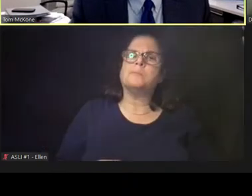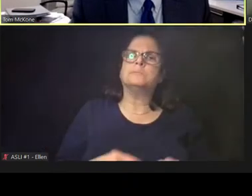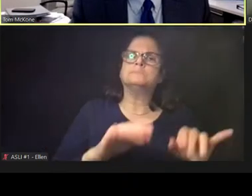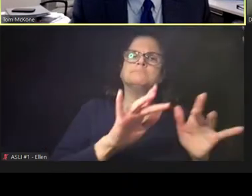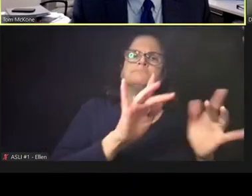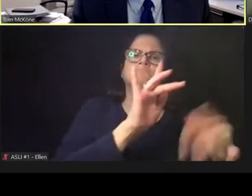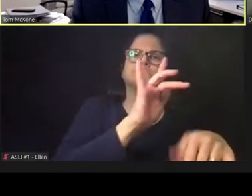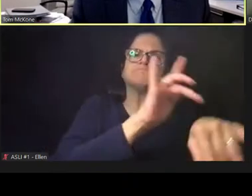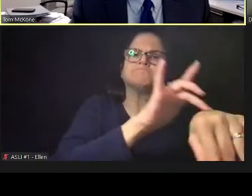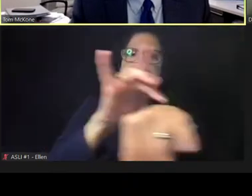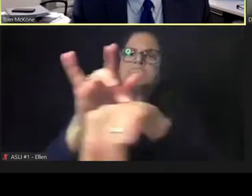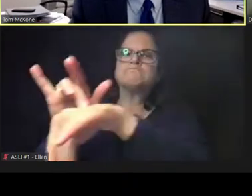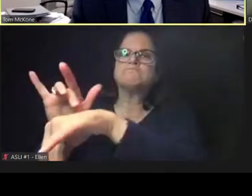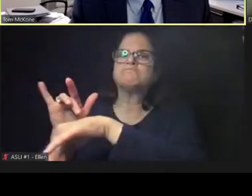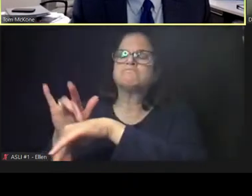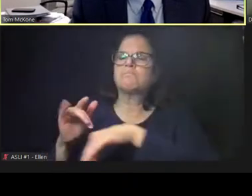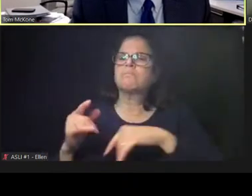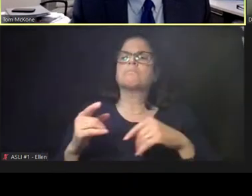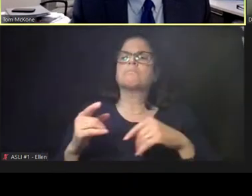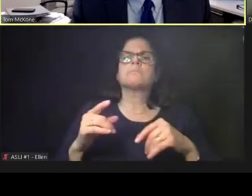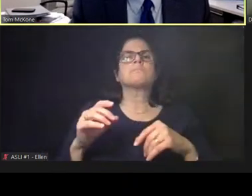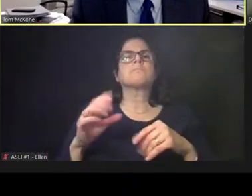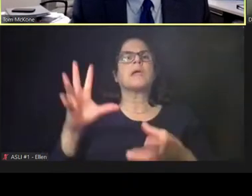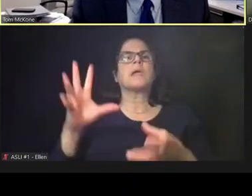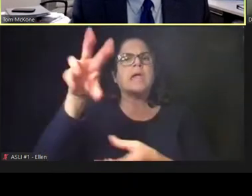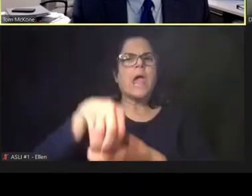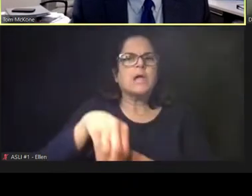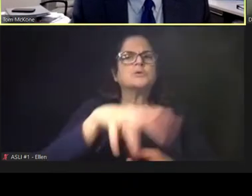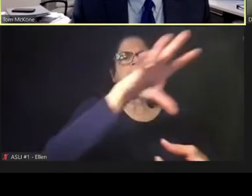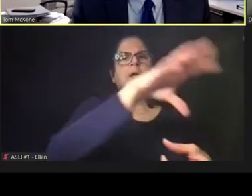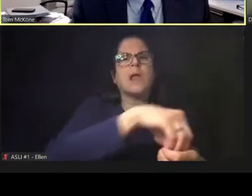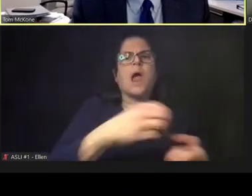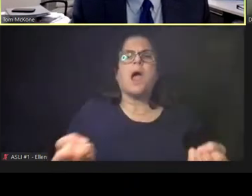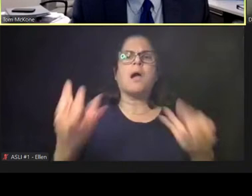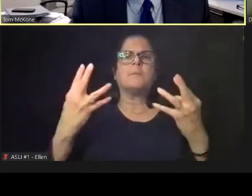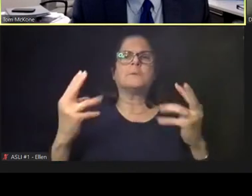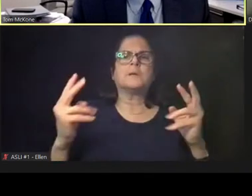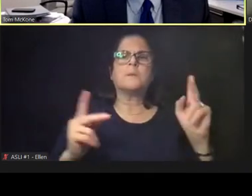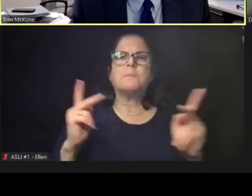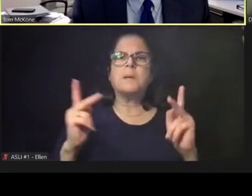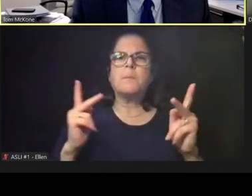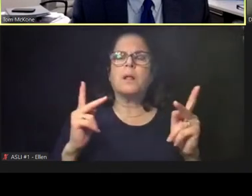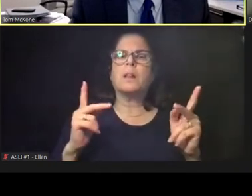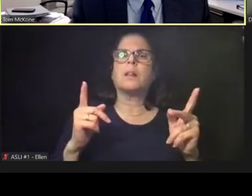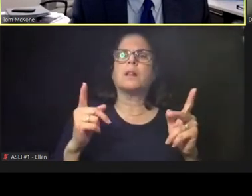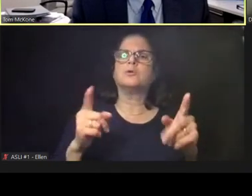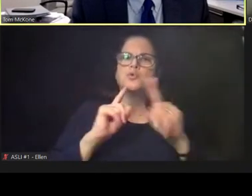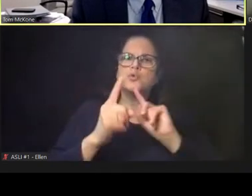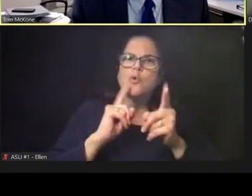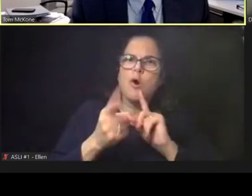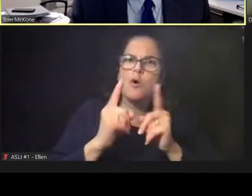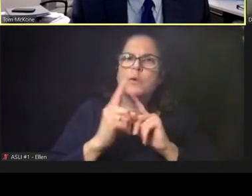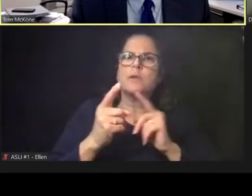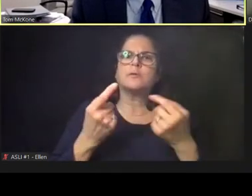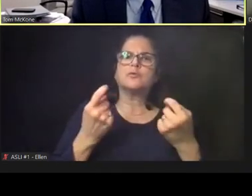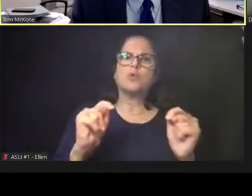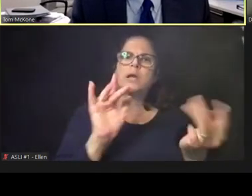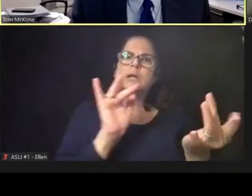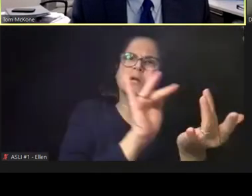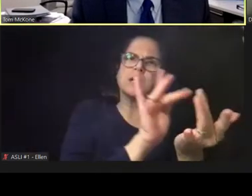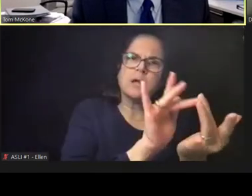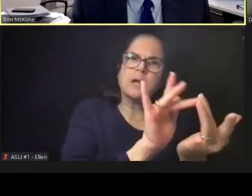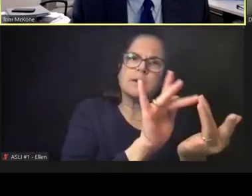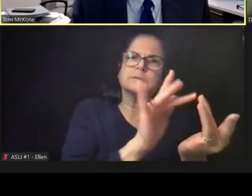they're measured first and foremost around engagement, such as how many people did you talk to, did you attempt to engage? And